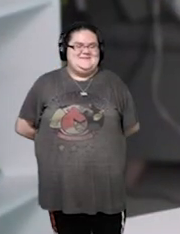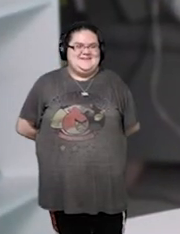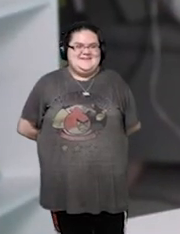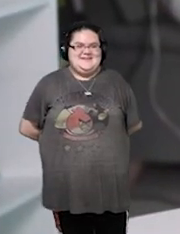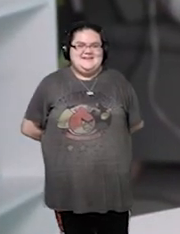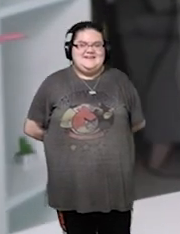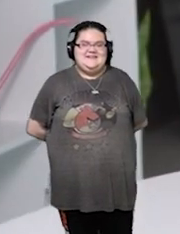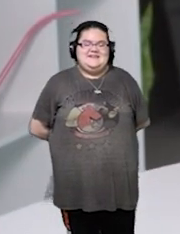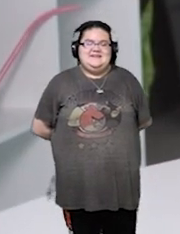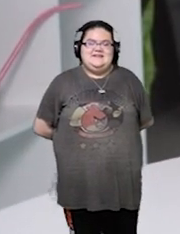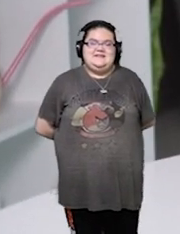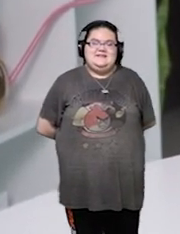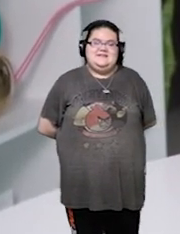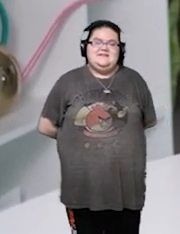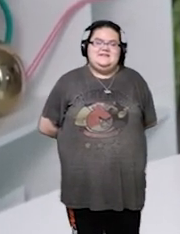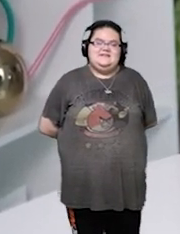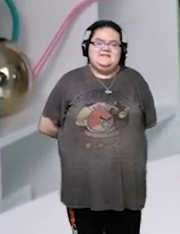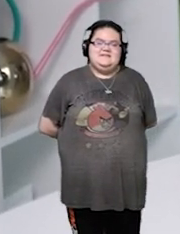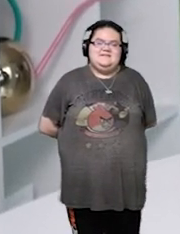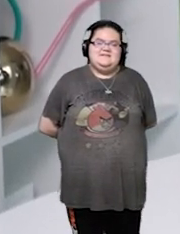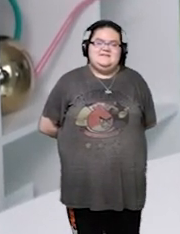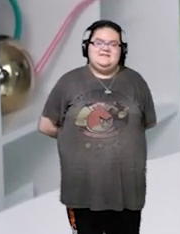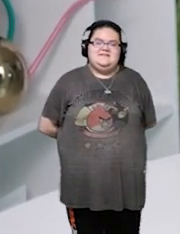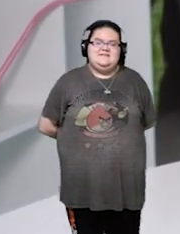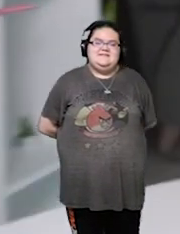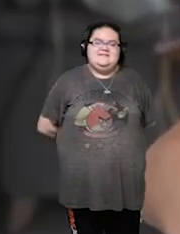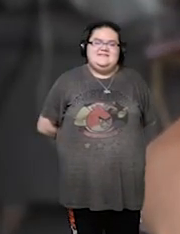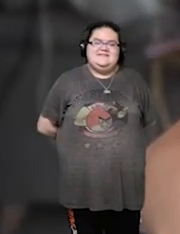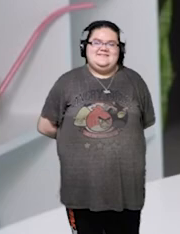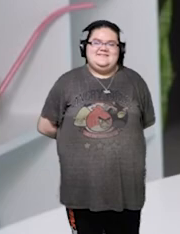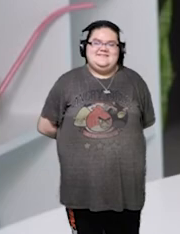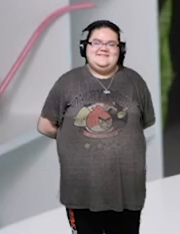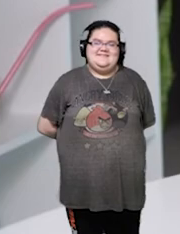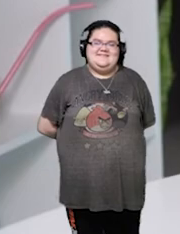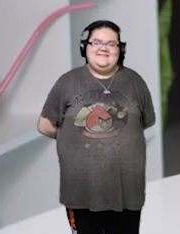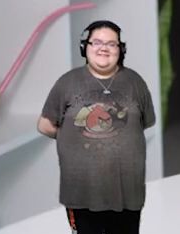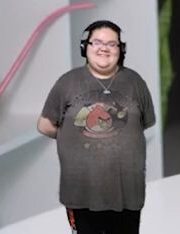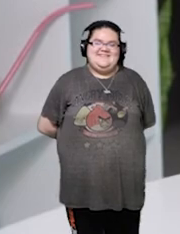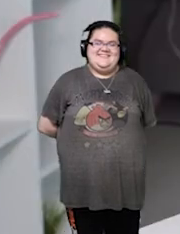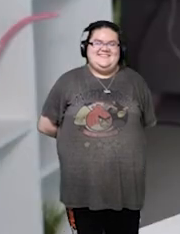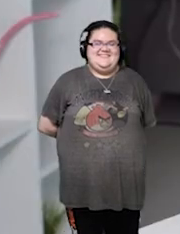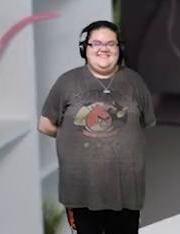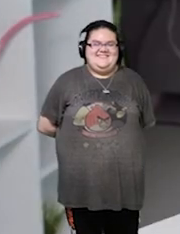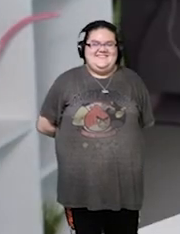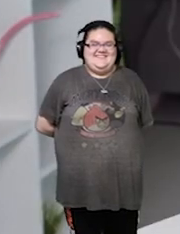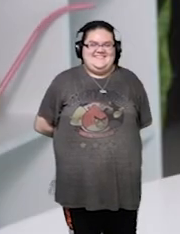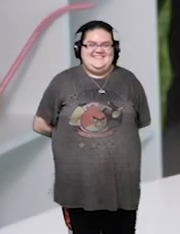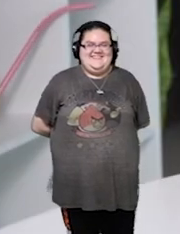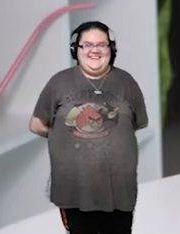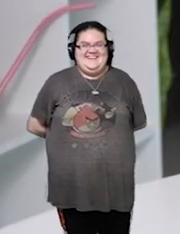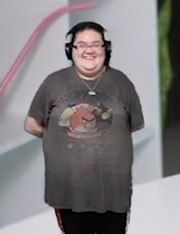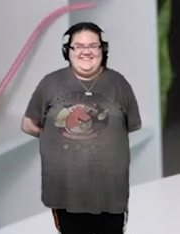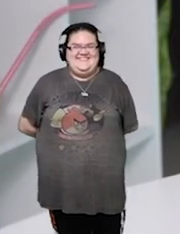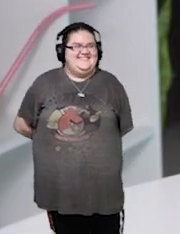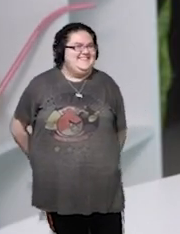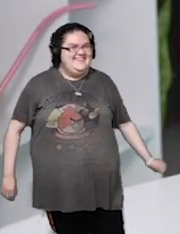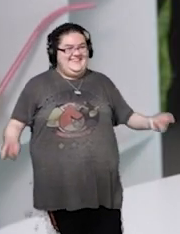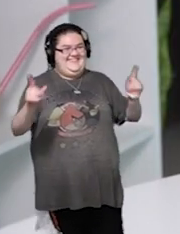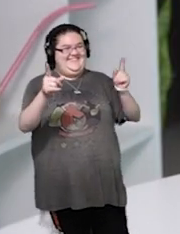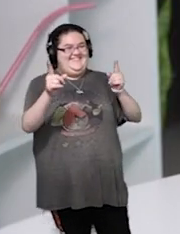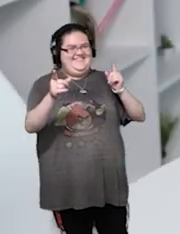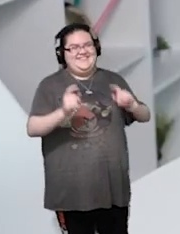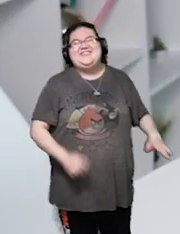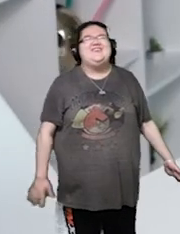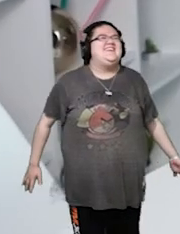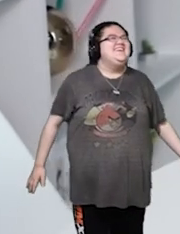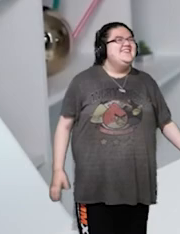One of them is called Dr. Pepper, and the other one's called Professor Peppy. Professor Peppy. Hello, Professor Peppy. How do you do? Do you really